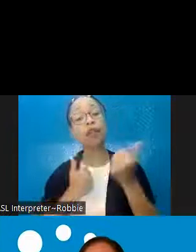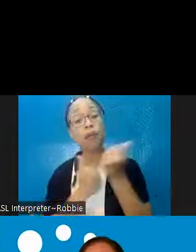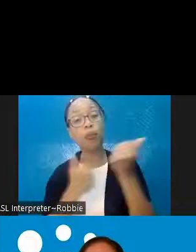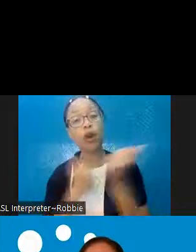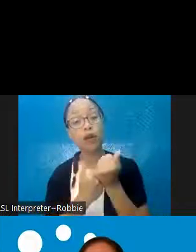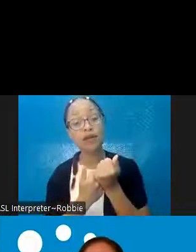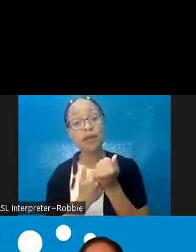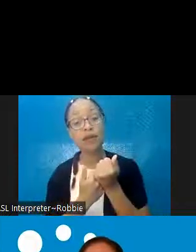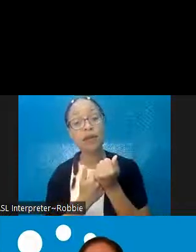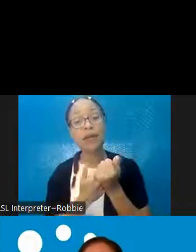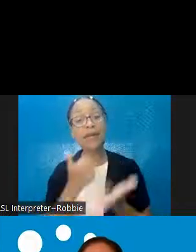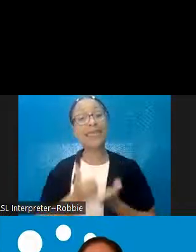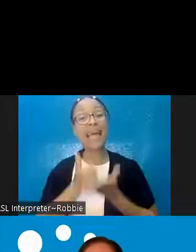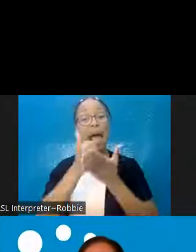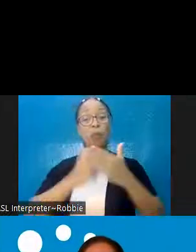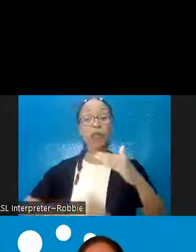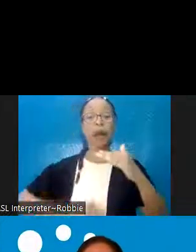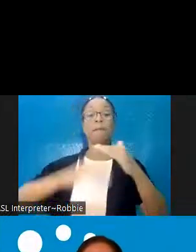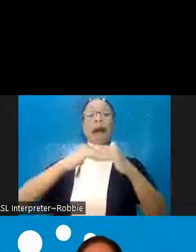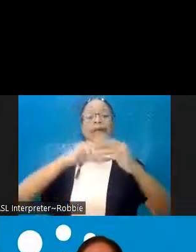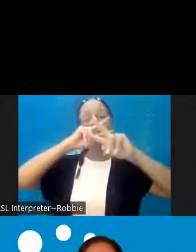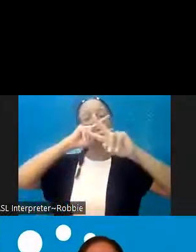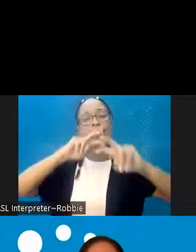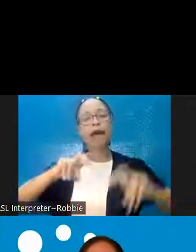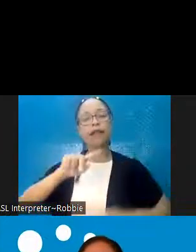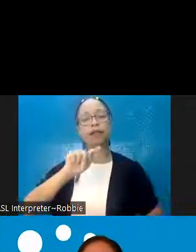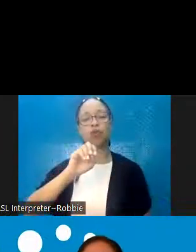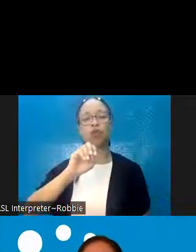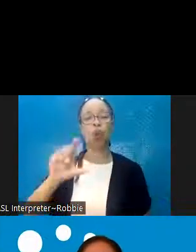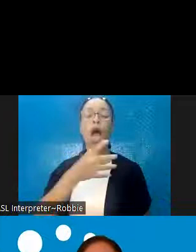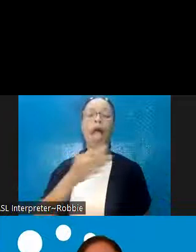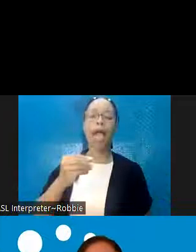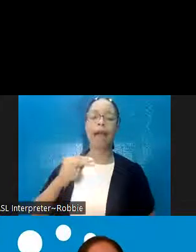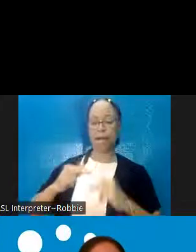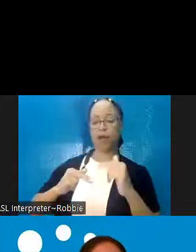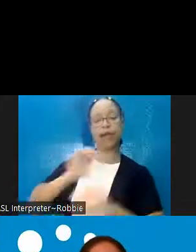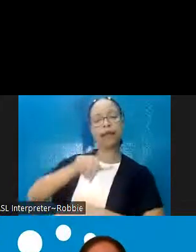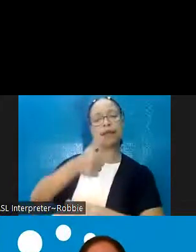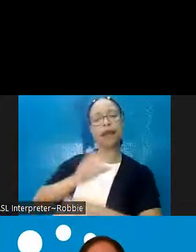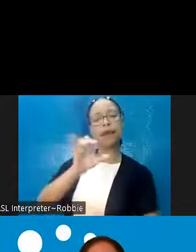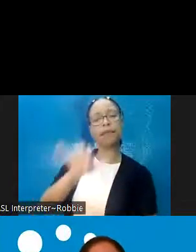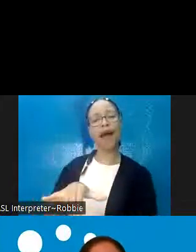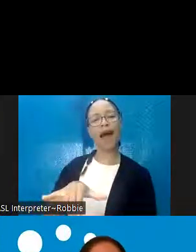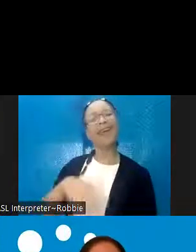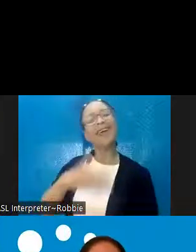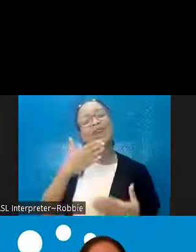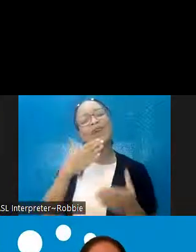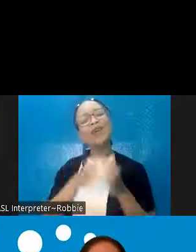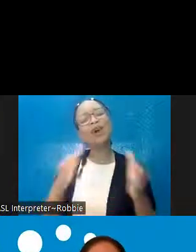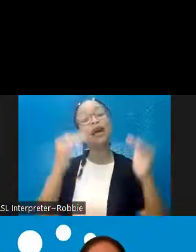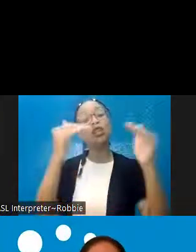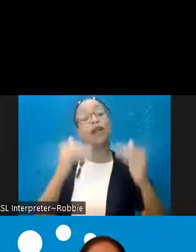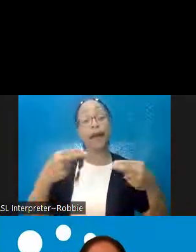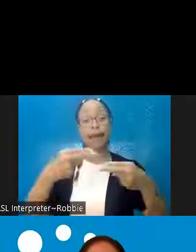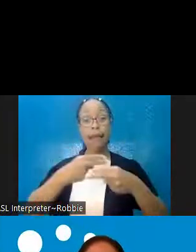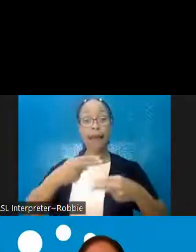counties to help with the capacity assessment tool, as well as building those capacities. So thanks so much. Next slide, please. And